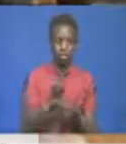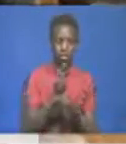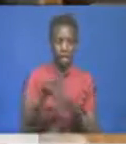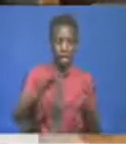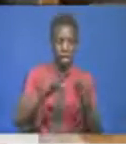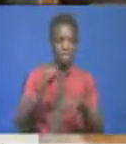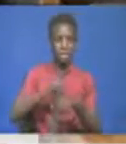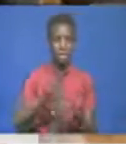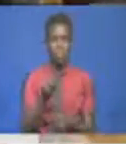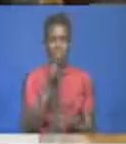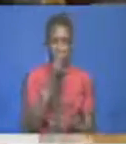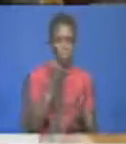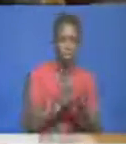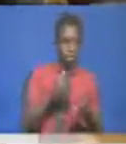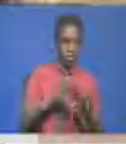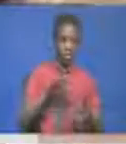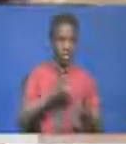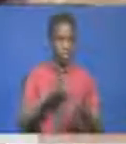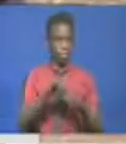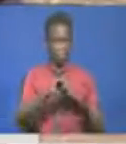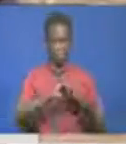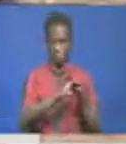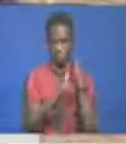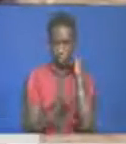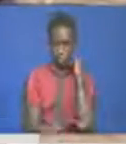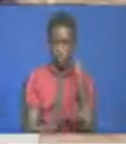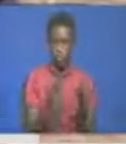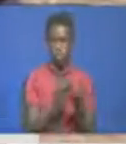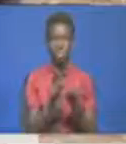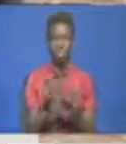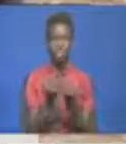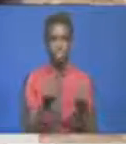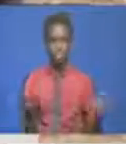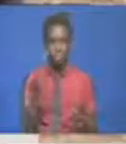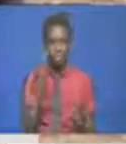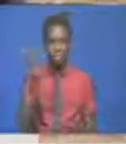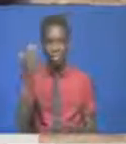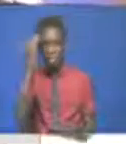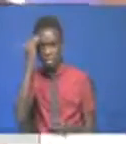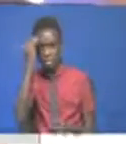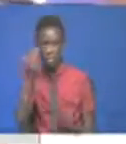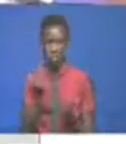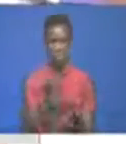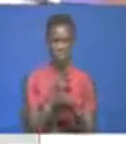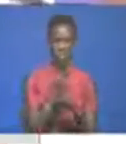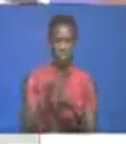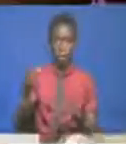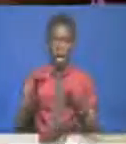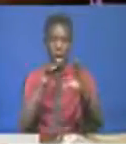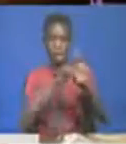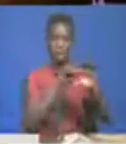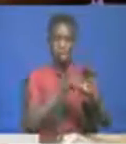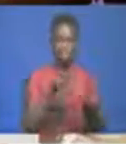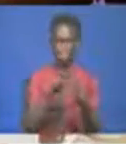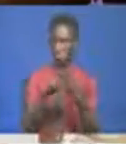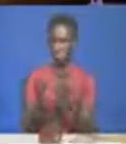the registration of their children as disabled for recognition and facilitation of access to critical services, parents urge the government